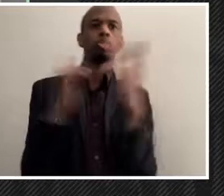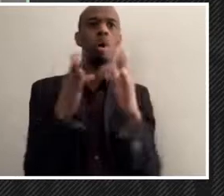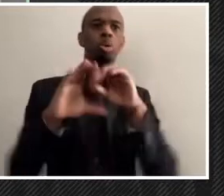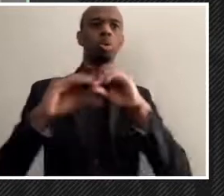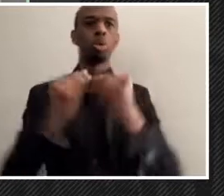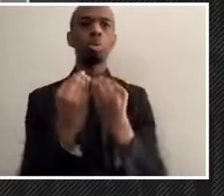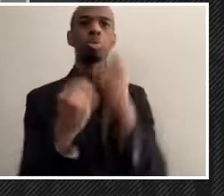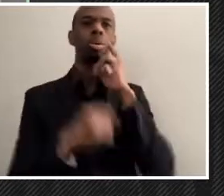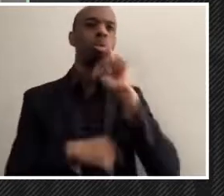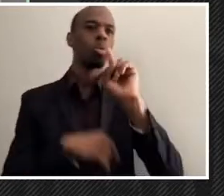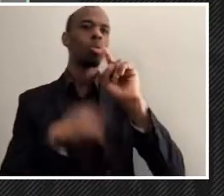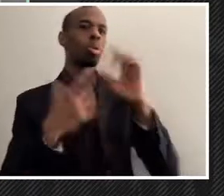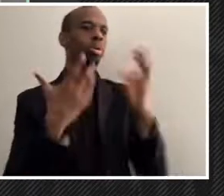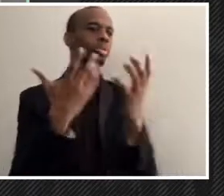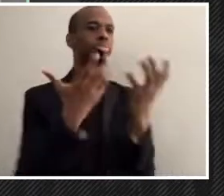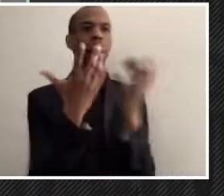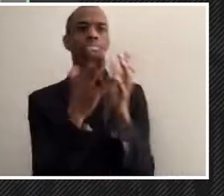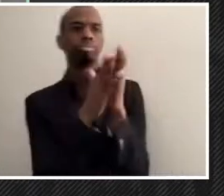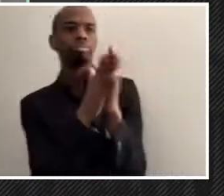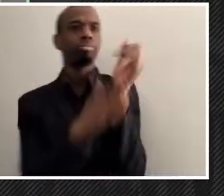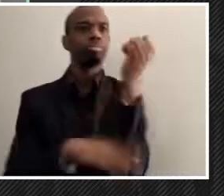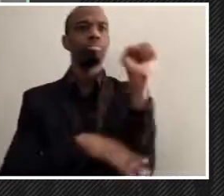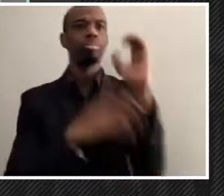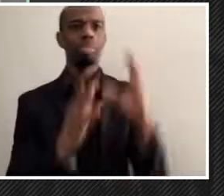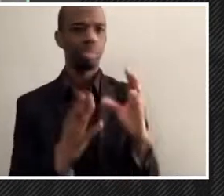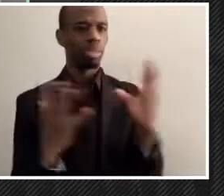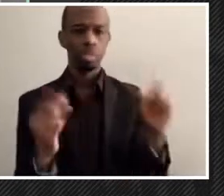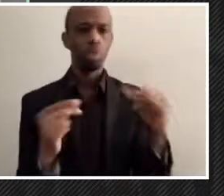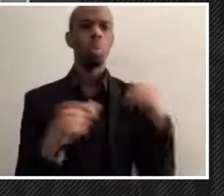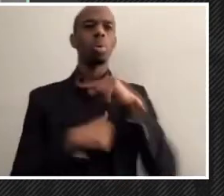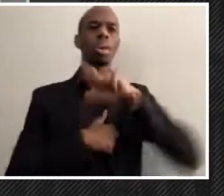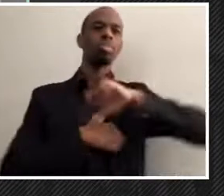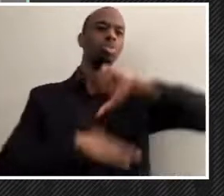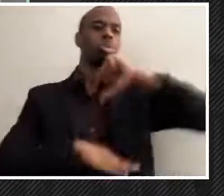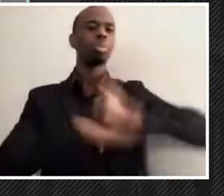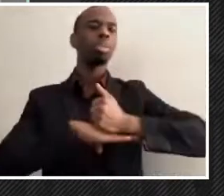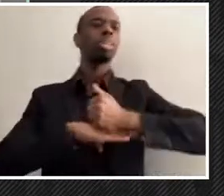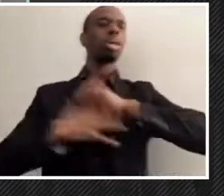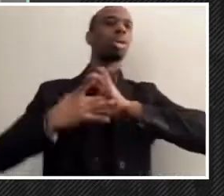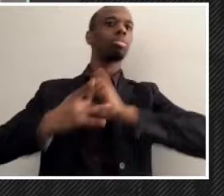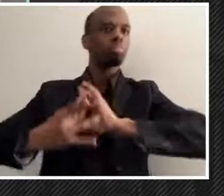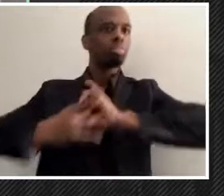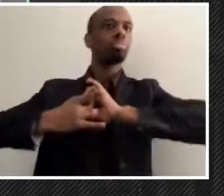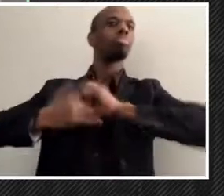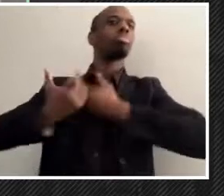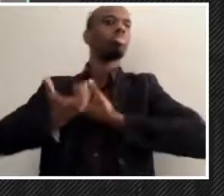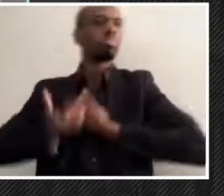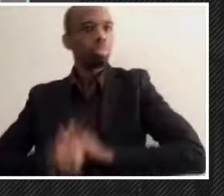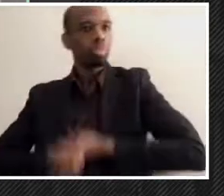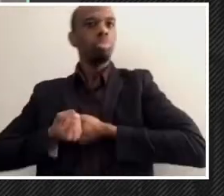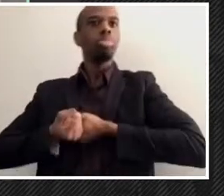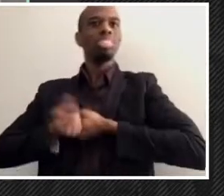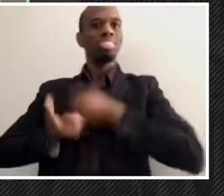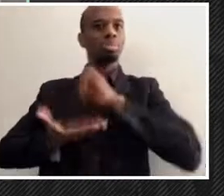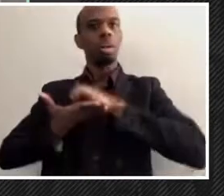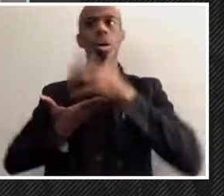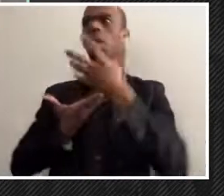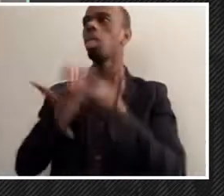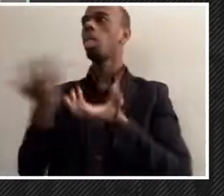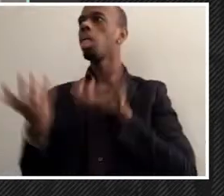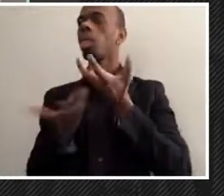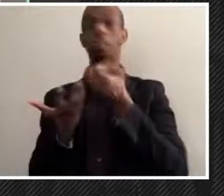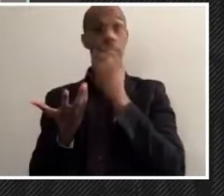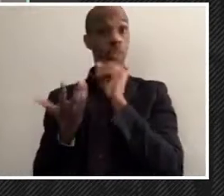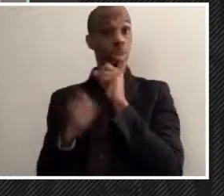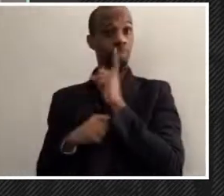to an organization and just be building rapport. And so those genuine relationship building and establishing rapport,